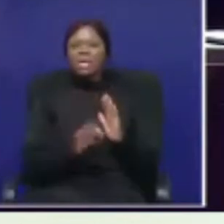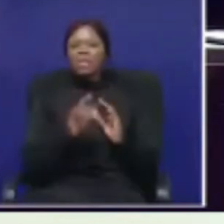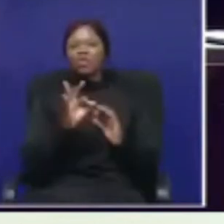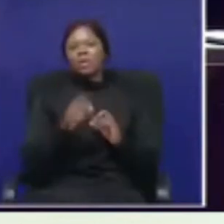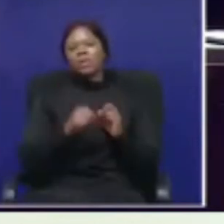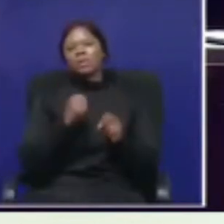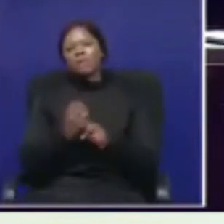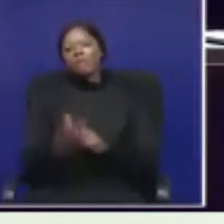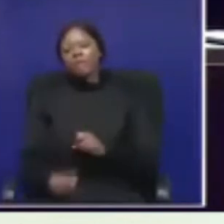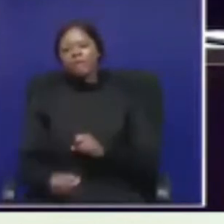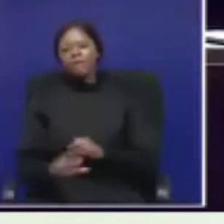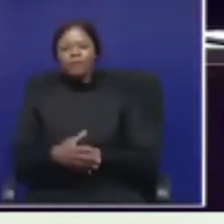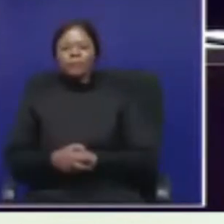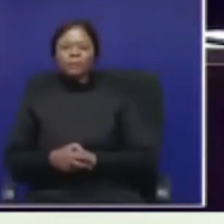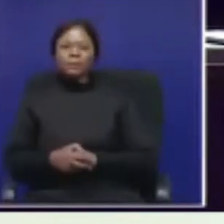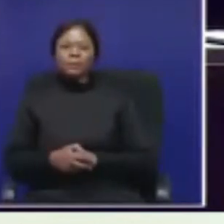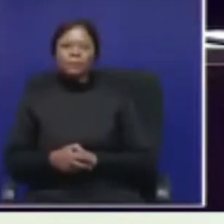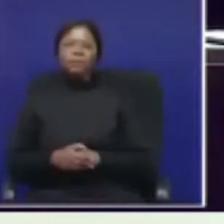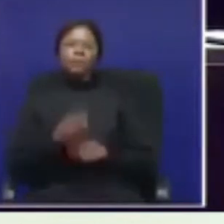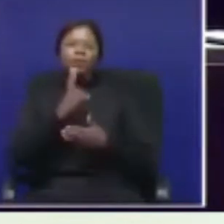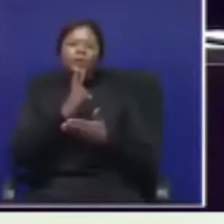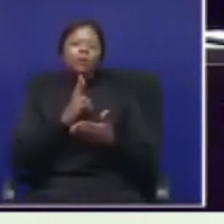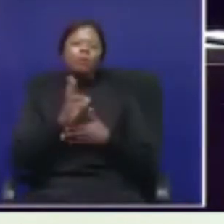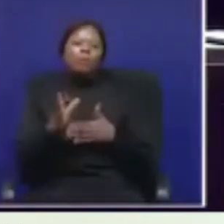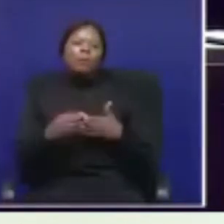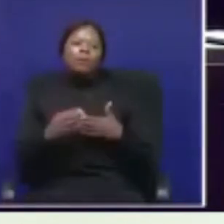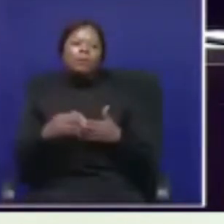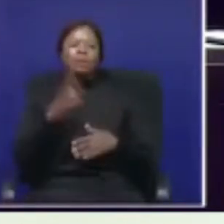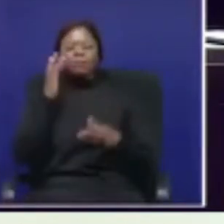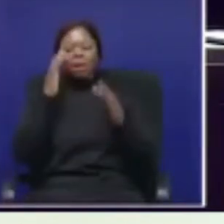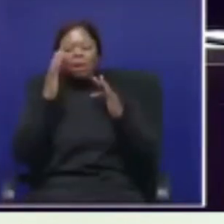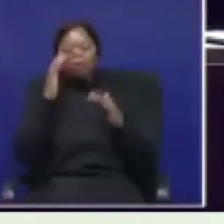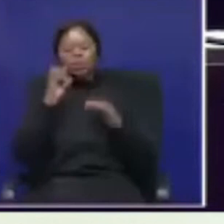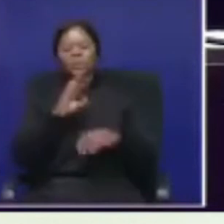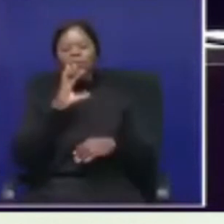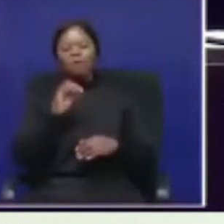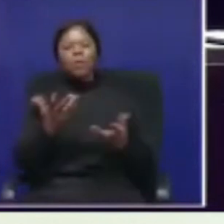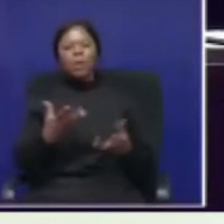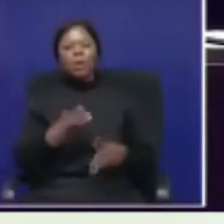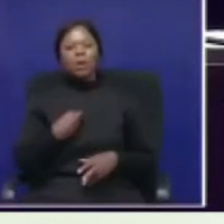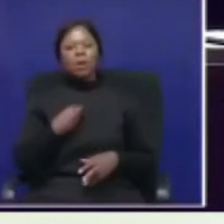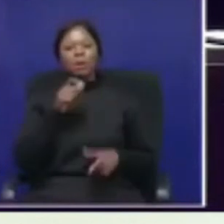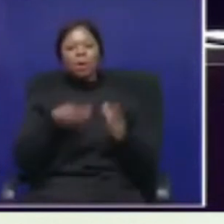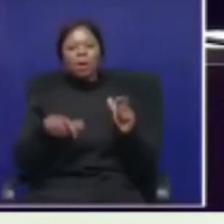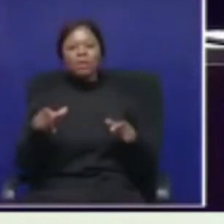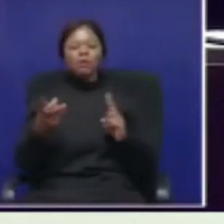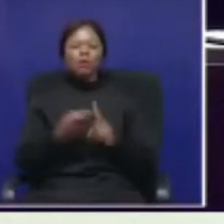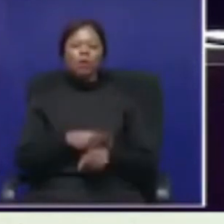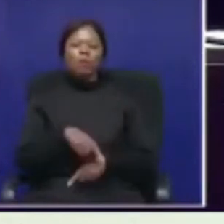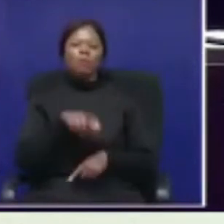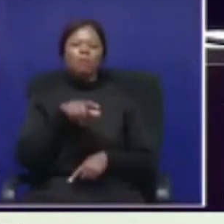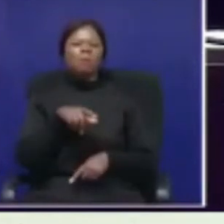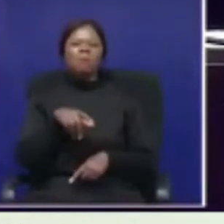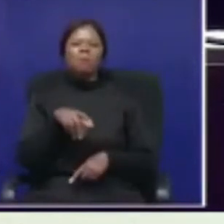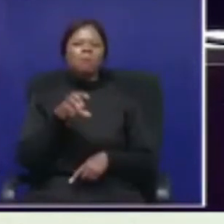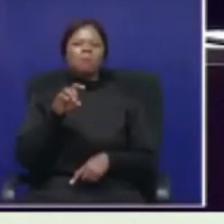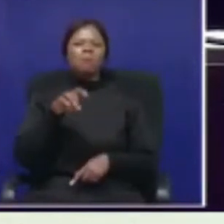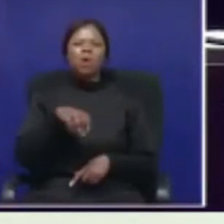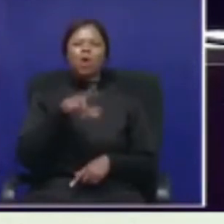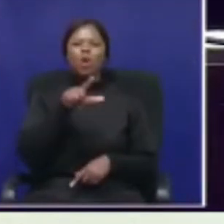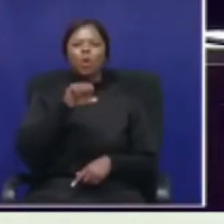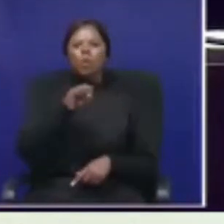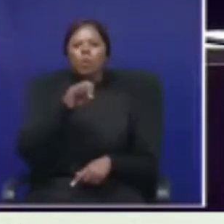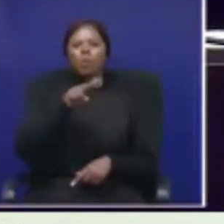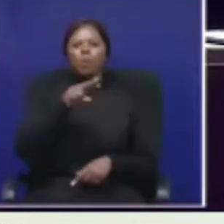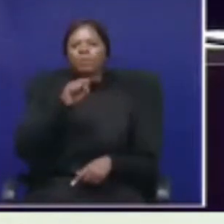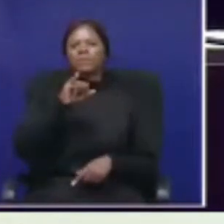years. Honorable members, imagine a South Africa where a young person in Usikisiki or Langebaan learns coding on a